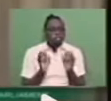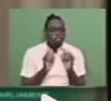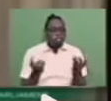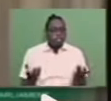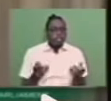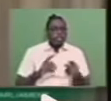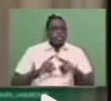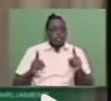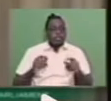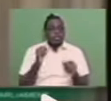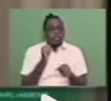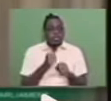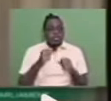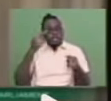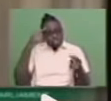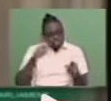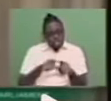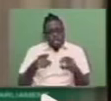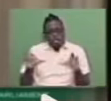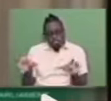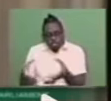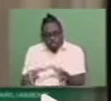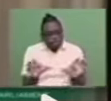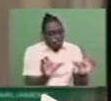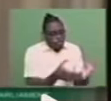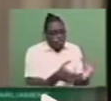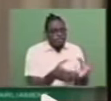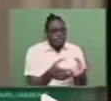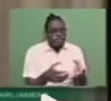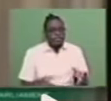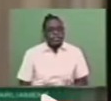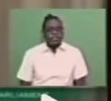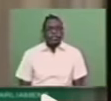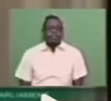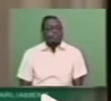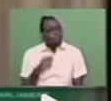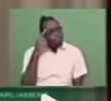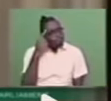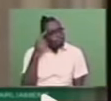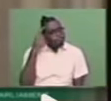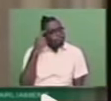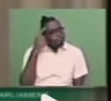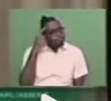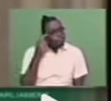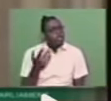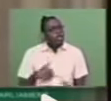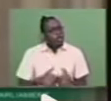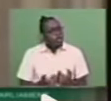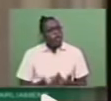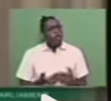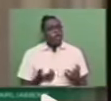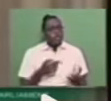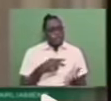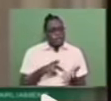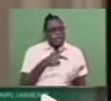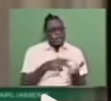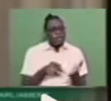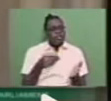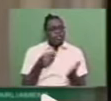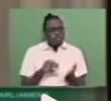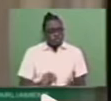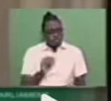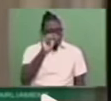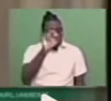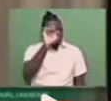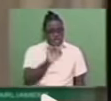higher price. This would mean that maxis and taxis may be forced to raise their fare prices. We will pay